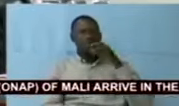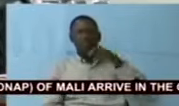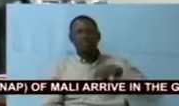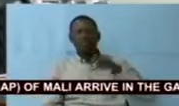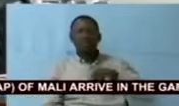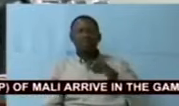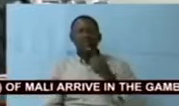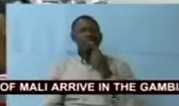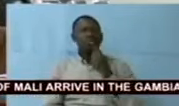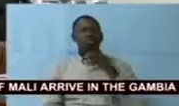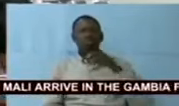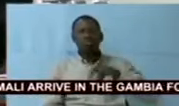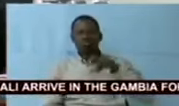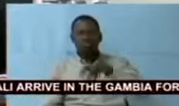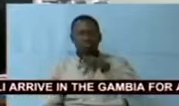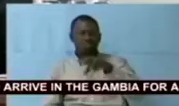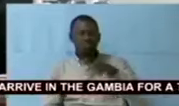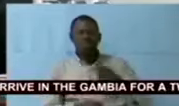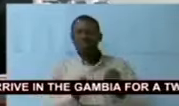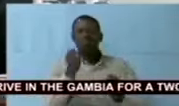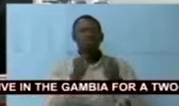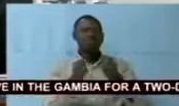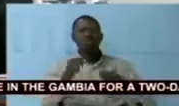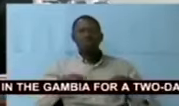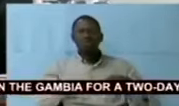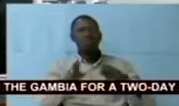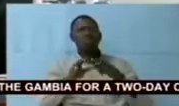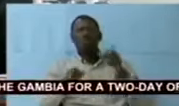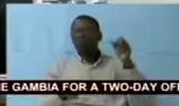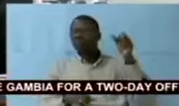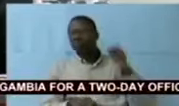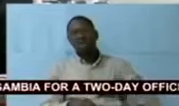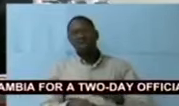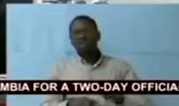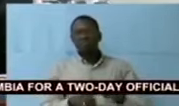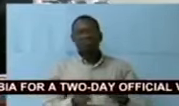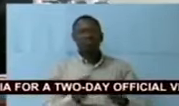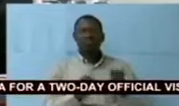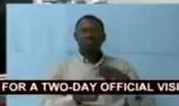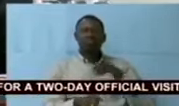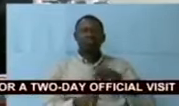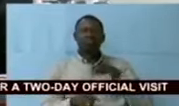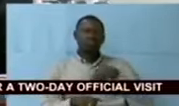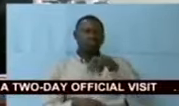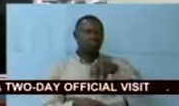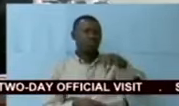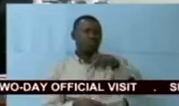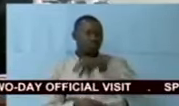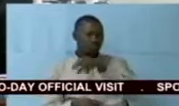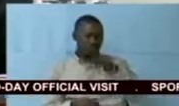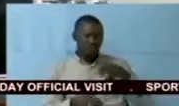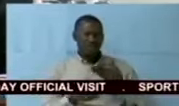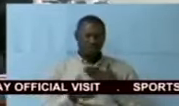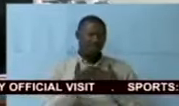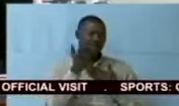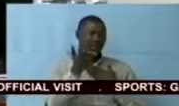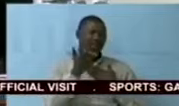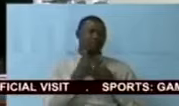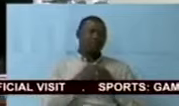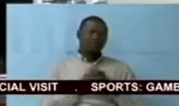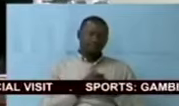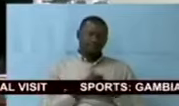gravel and the road was bad. And wotumo bere silo sila nseleta walekang adun silo nyimambete.